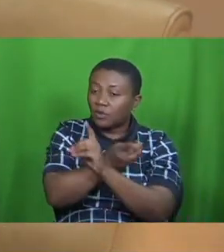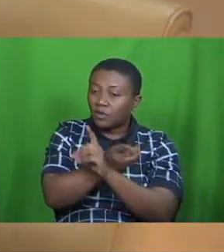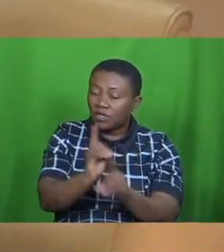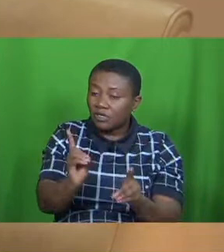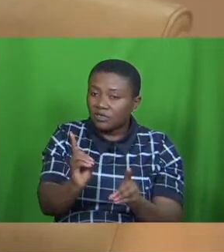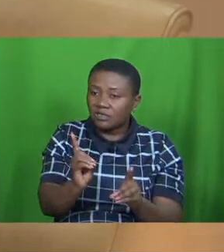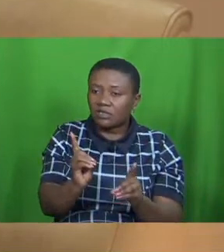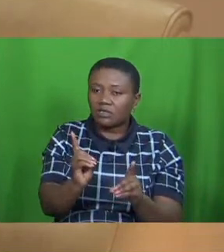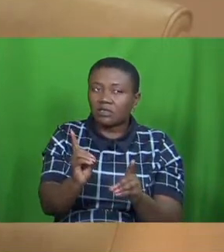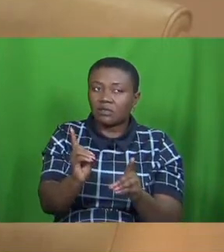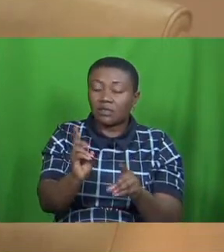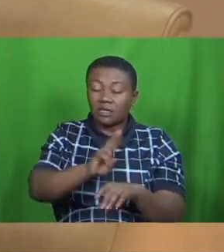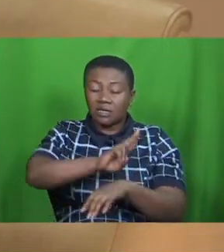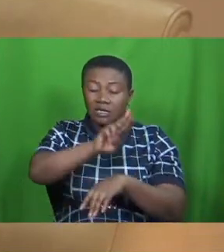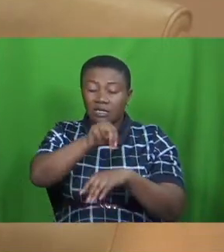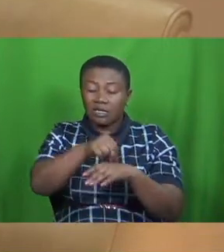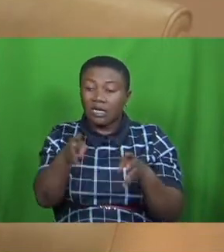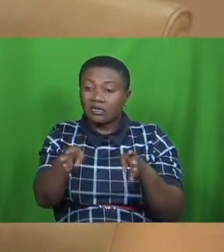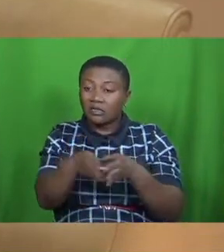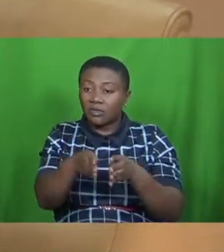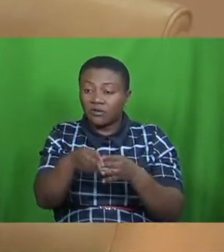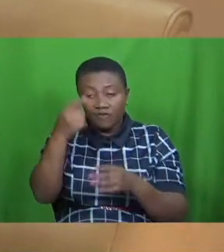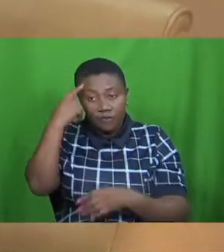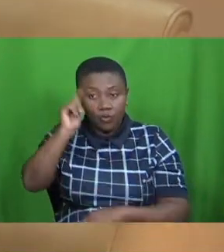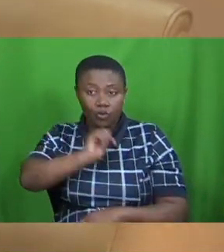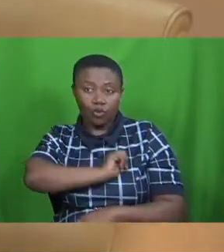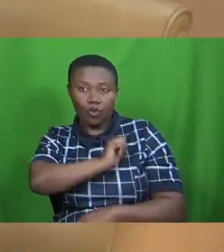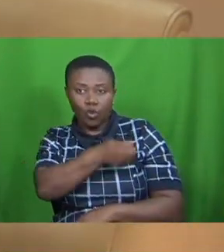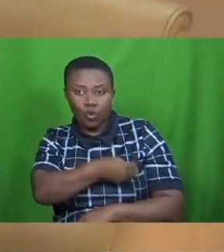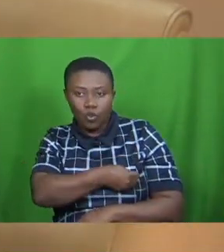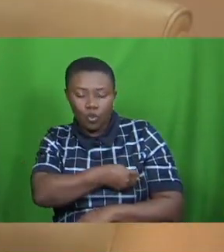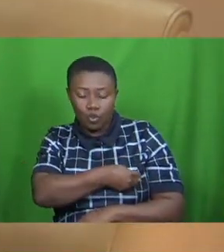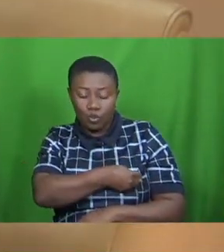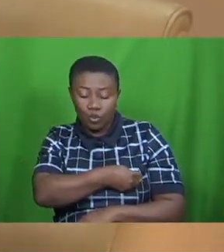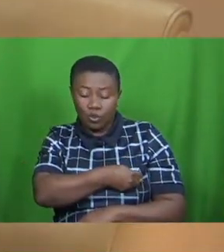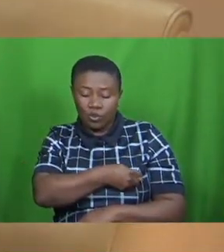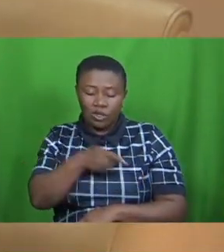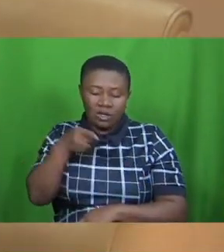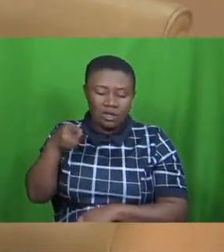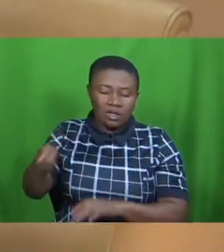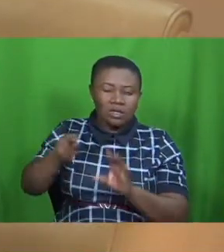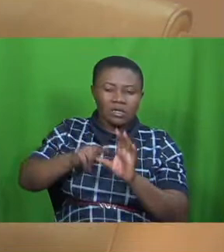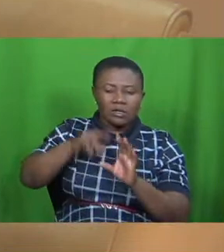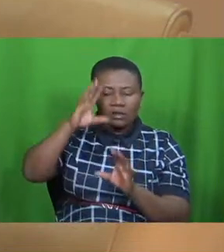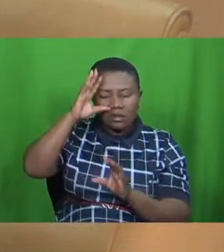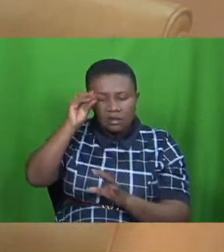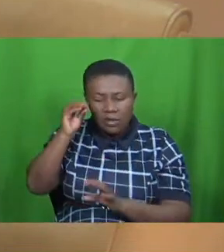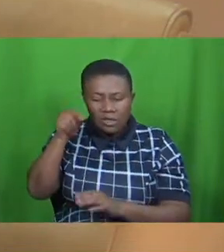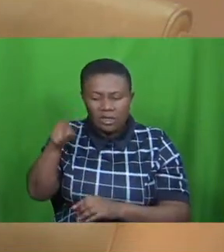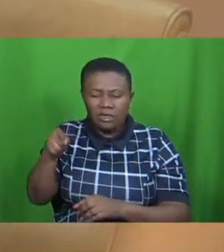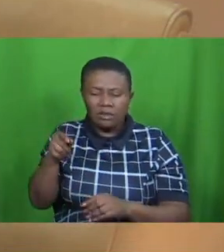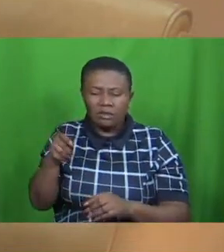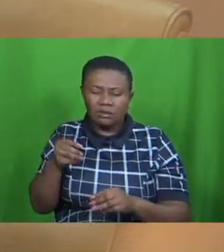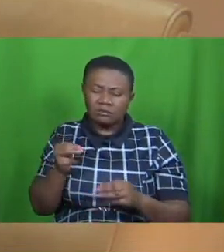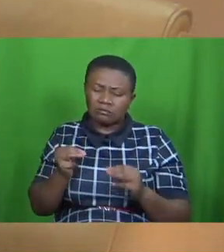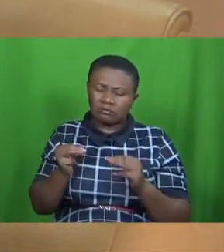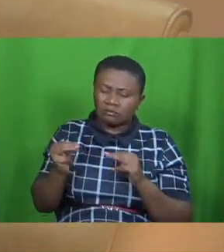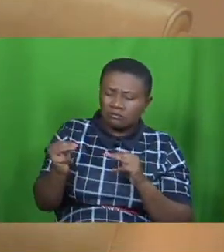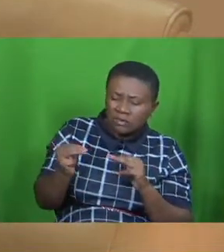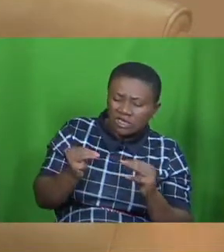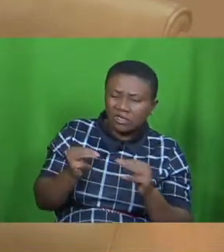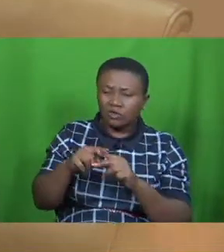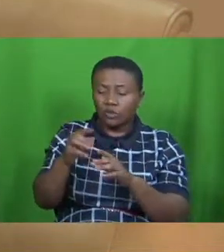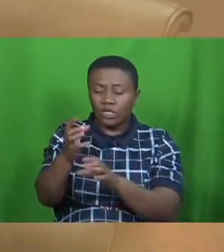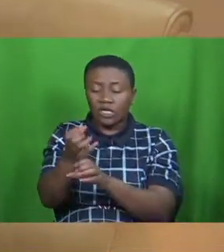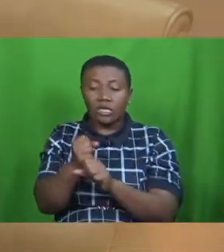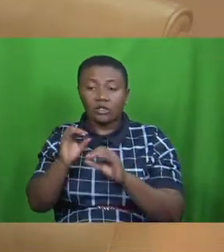and National Assembly of Togo. As a chairman, he managed to acquire an office for